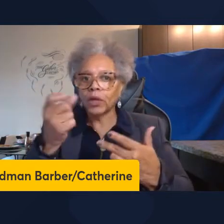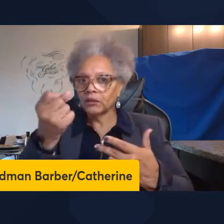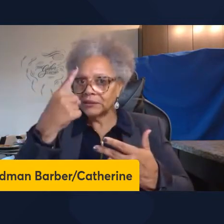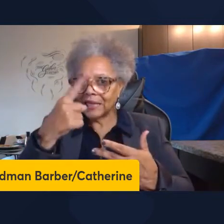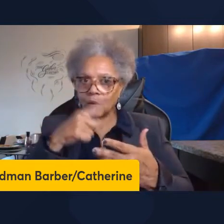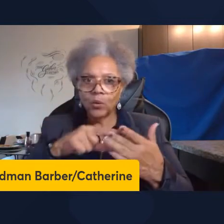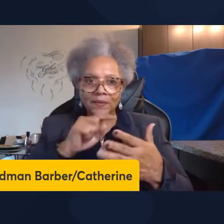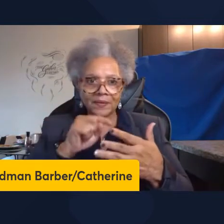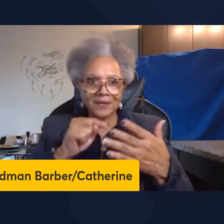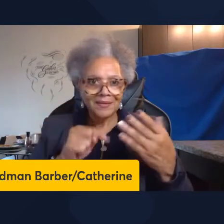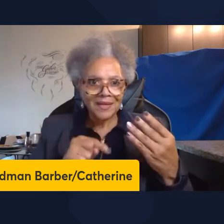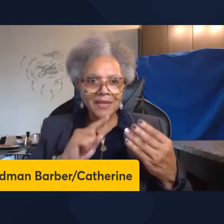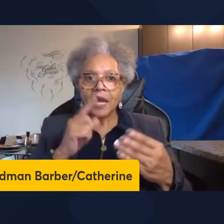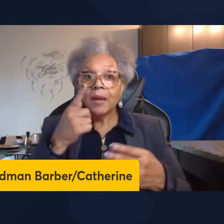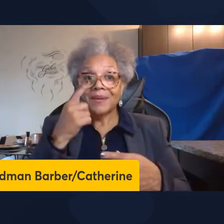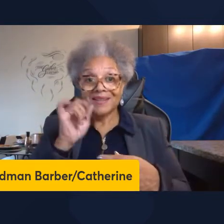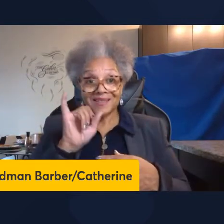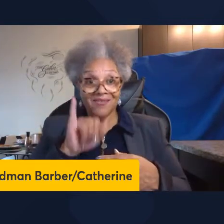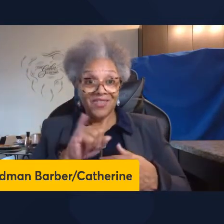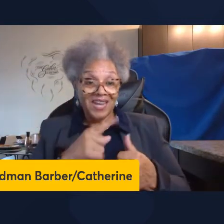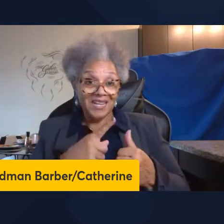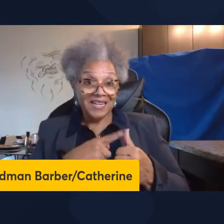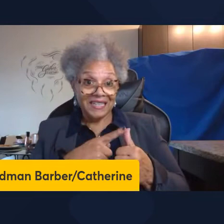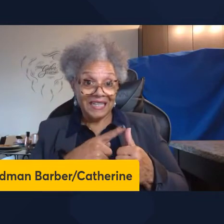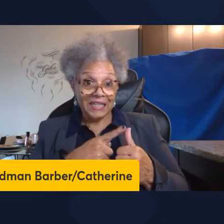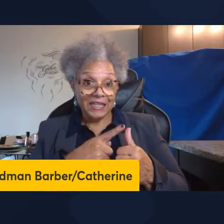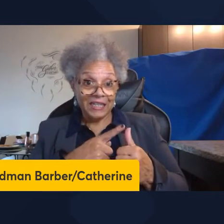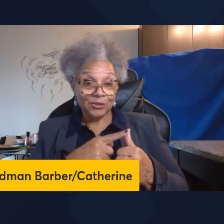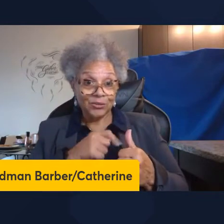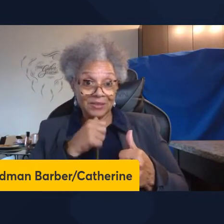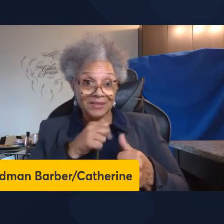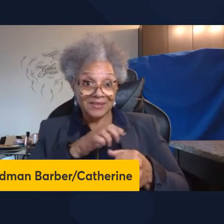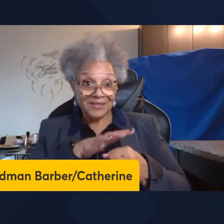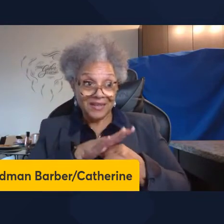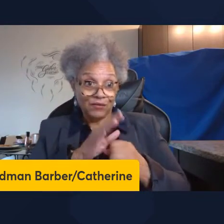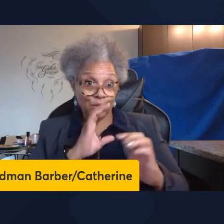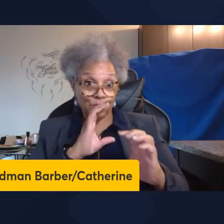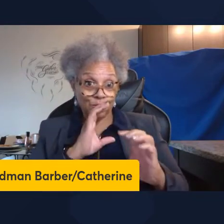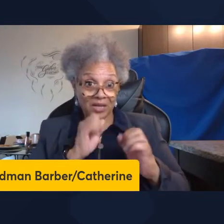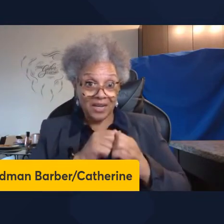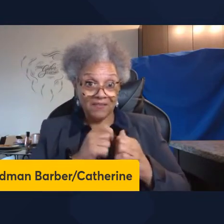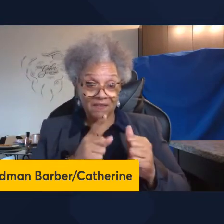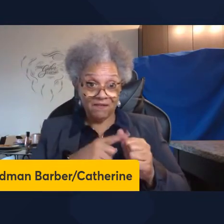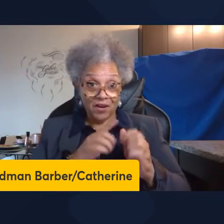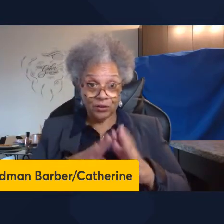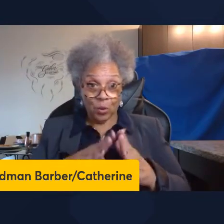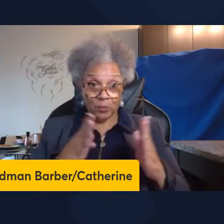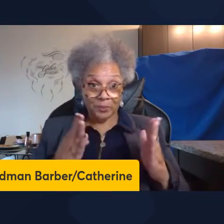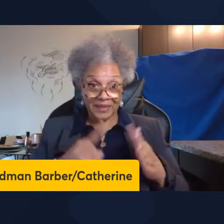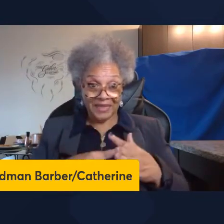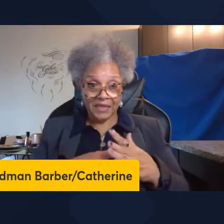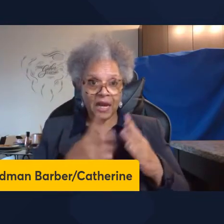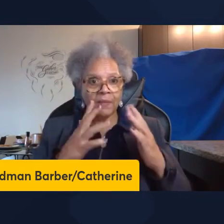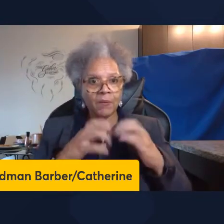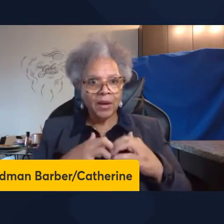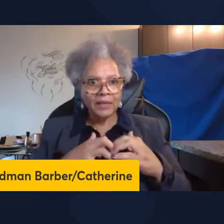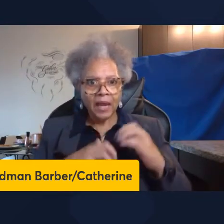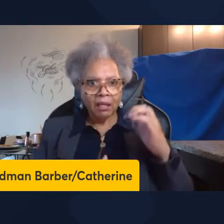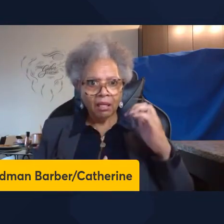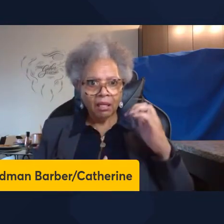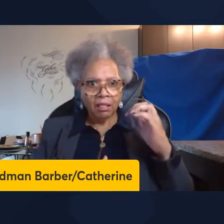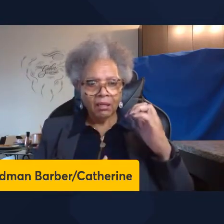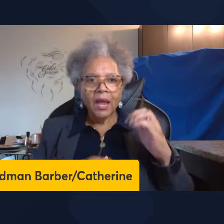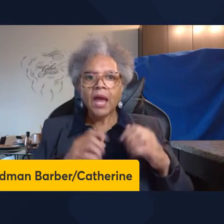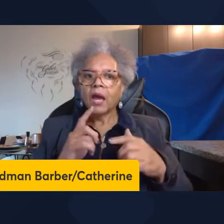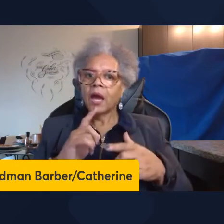is. Because of that initial lack of communication and that breakdown, then sometimes when